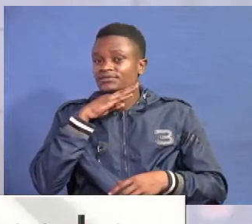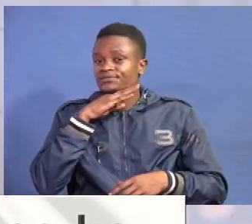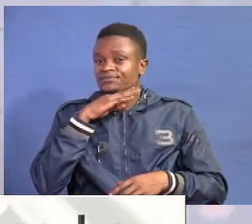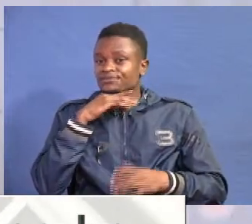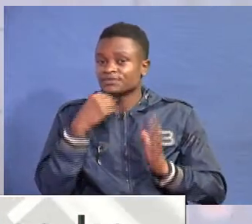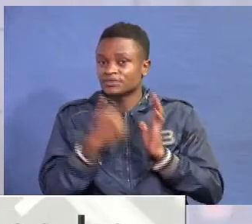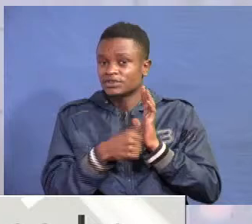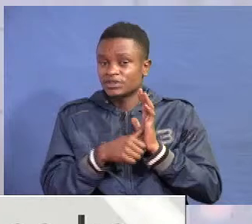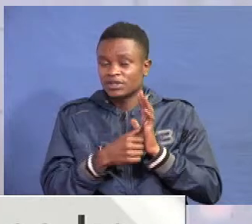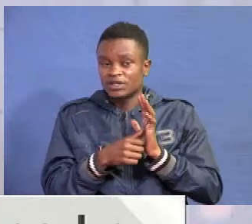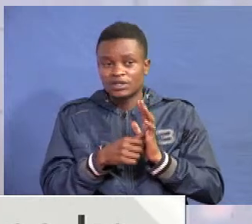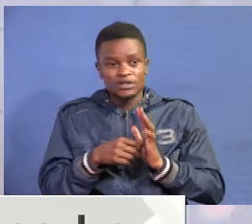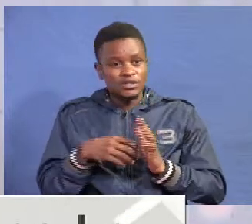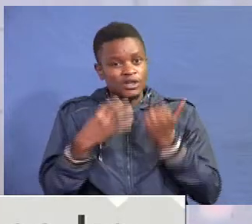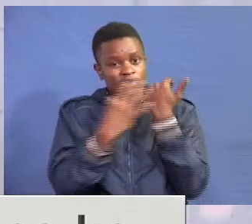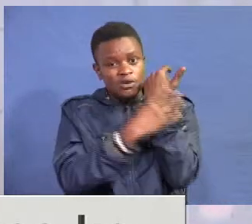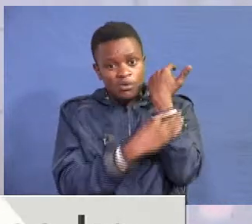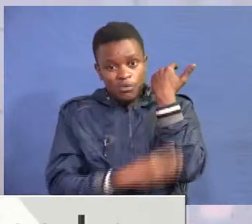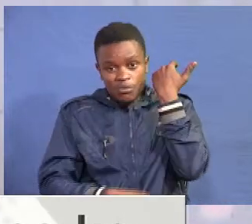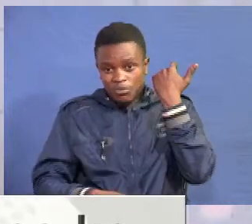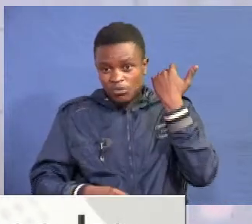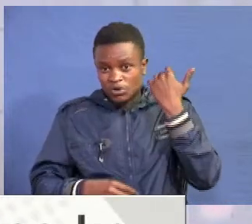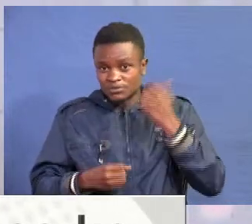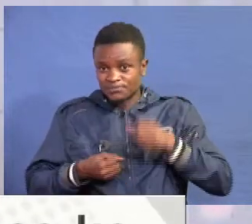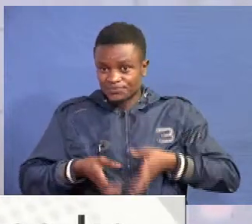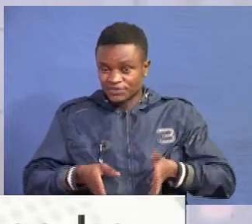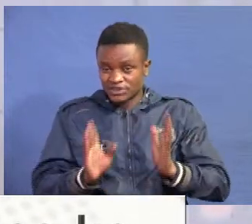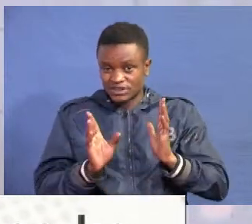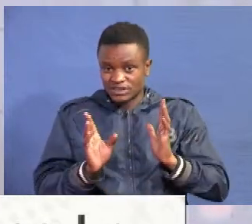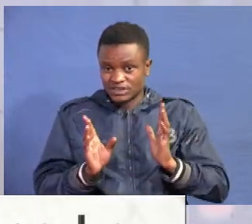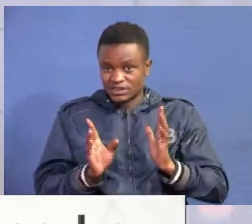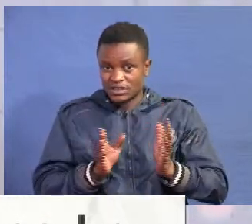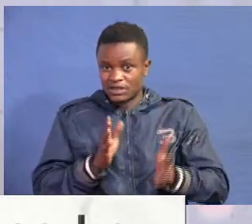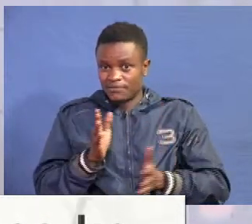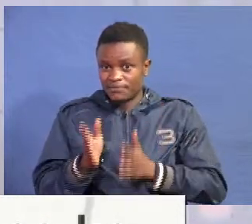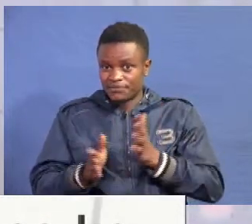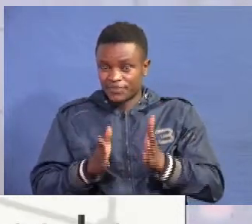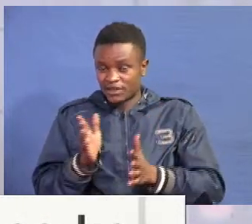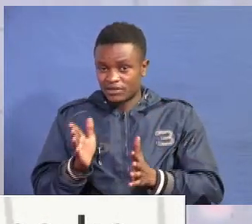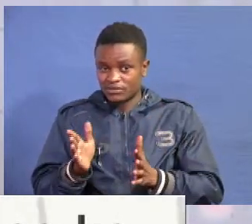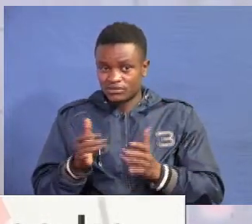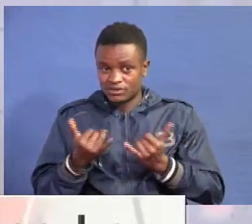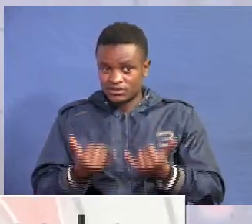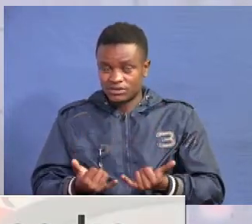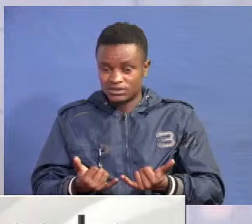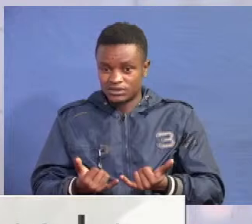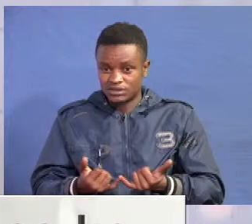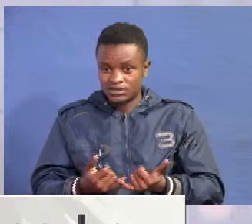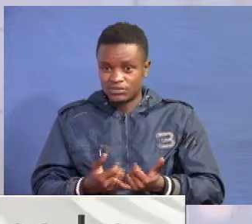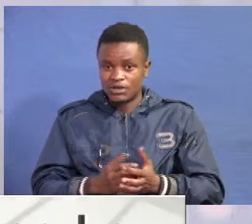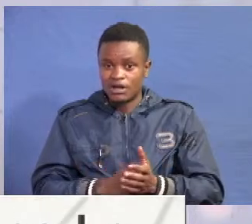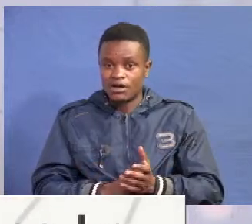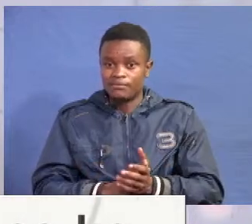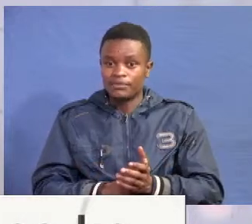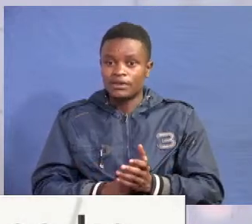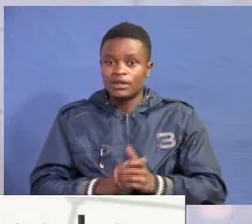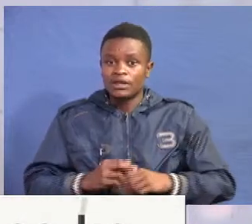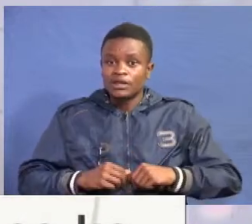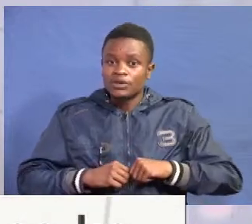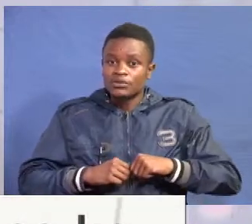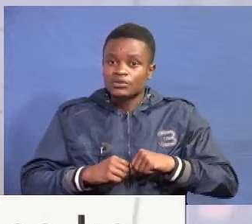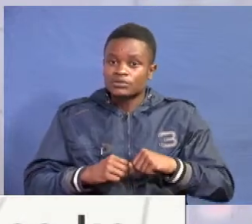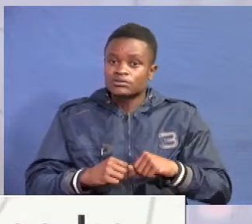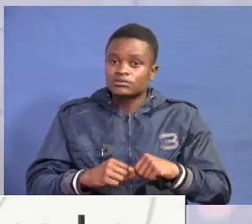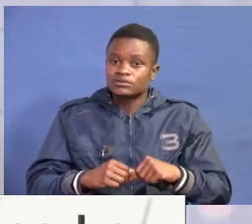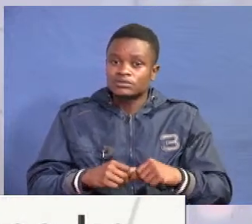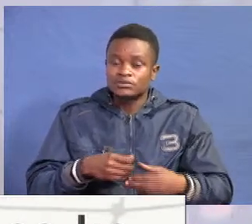proper breeding techniques. In our special feature stories segment today by our very own James Baraka, we dive into the business model